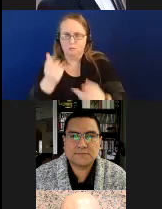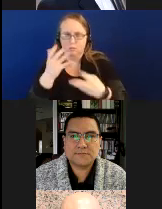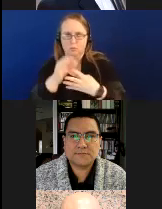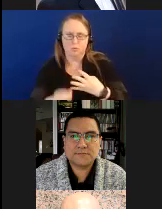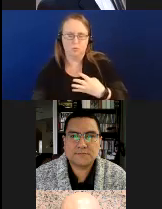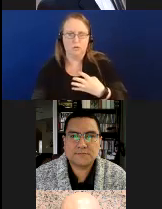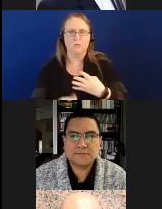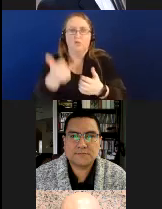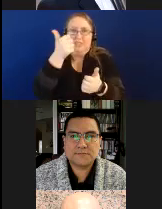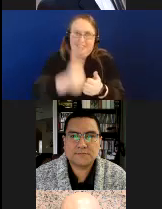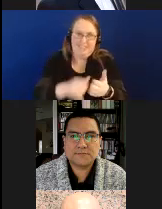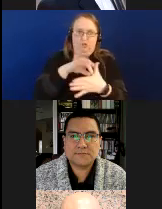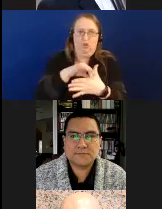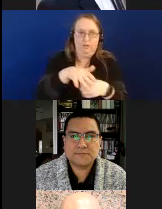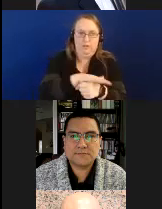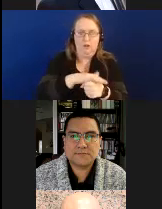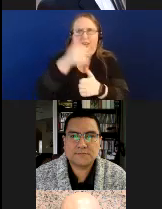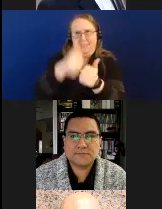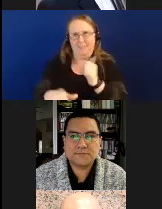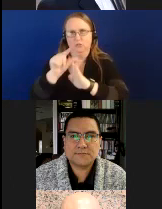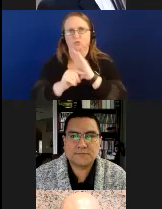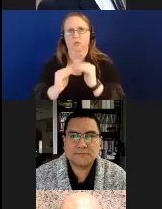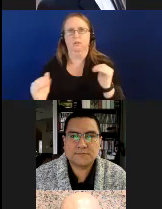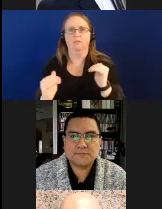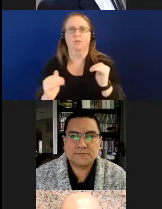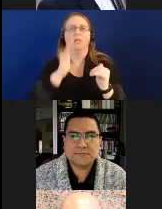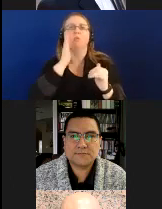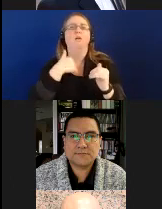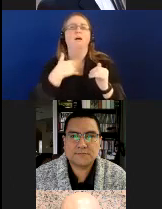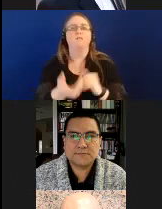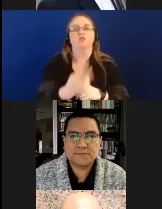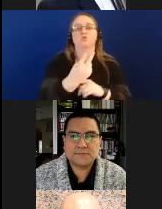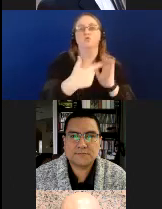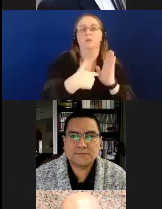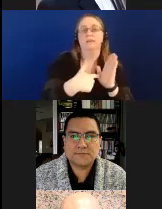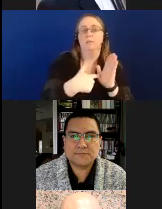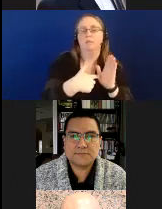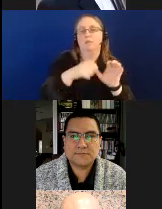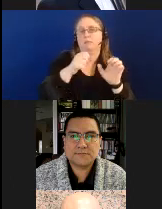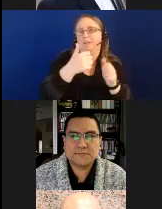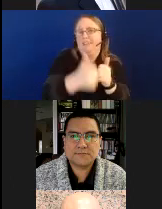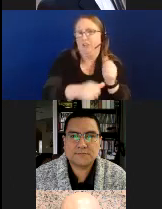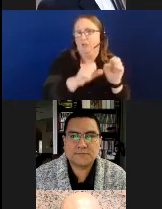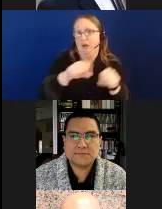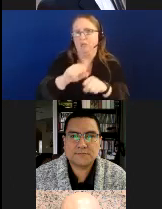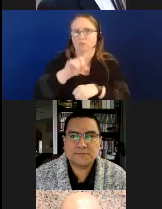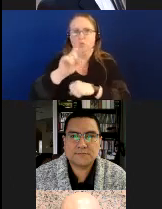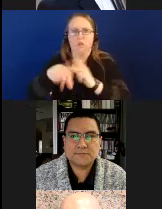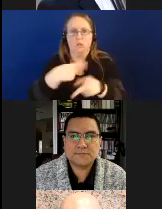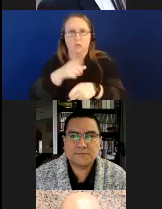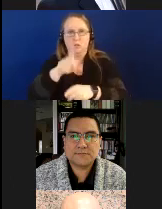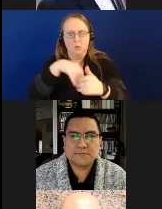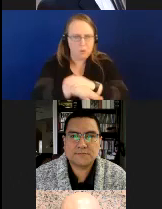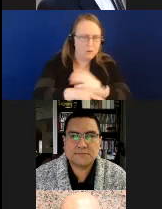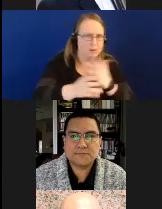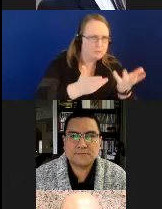every content area, every single grade level. And there will be 2 examples of each potential question type. So you can go in and actually interact with what it